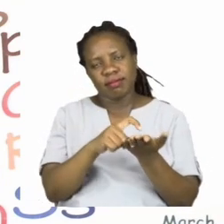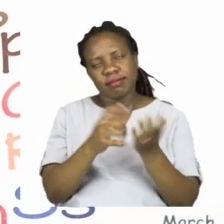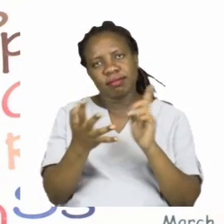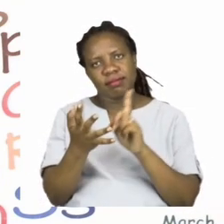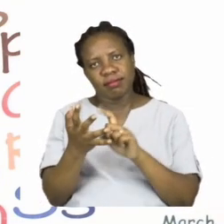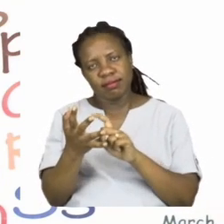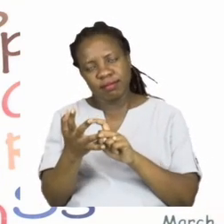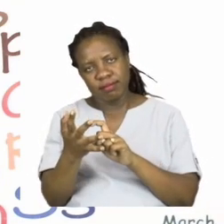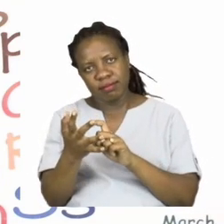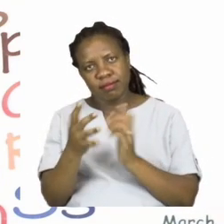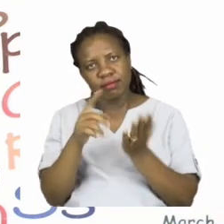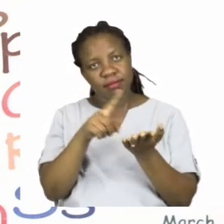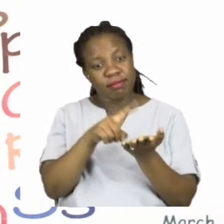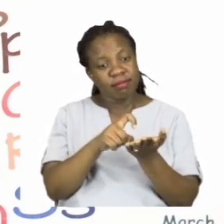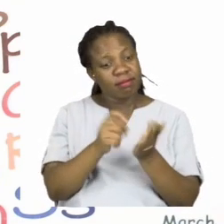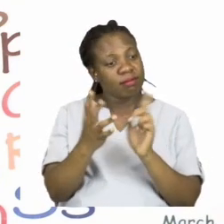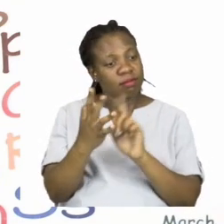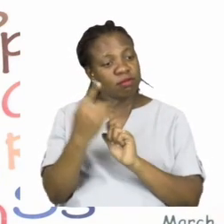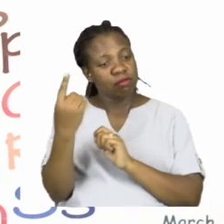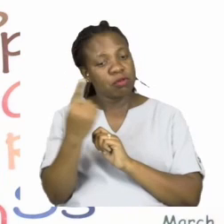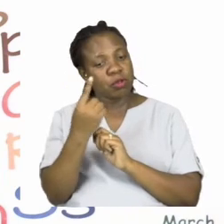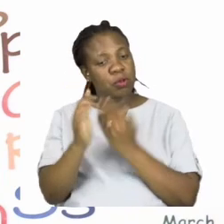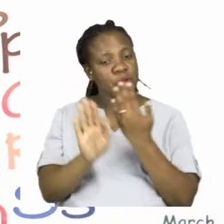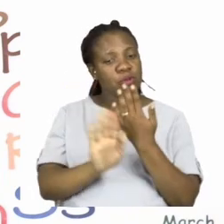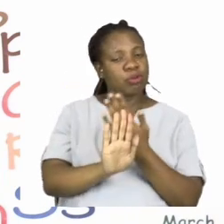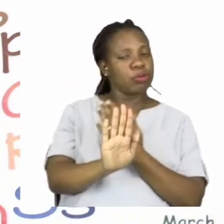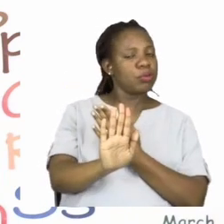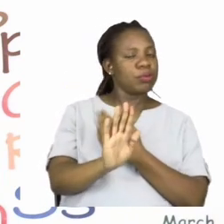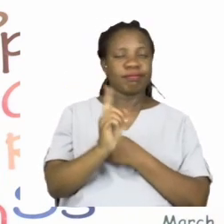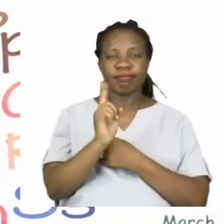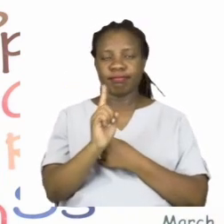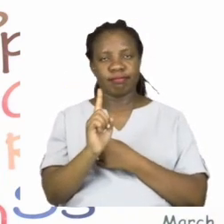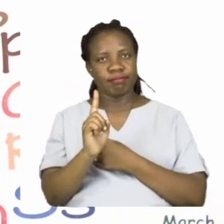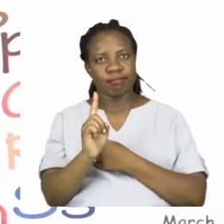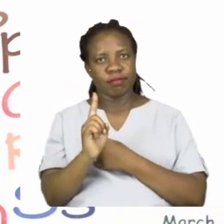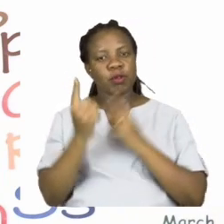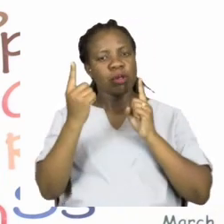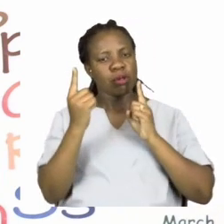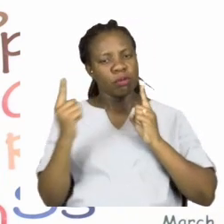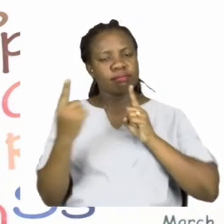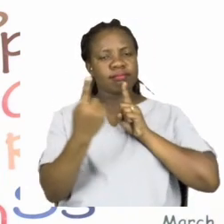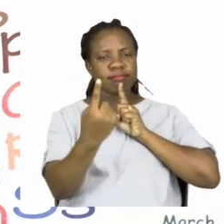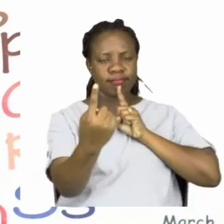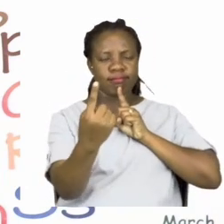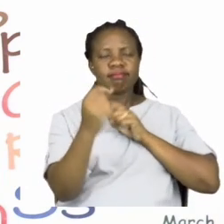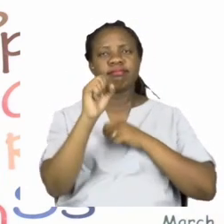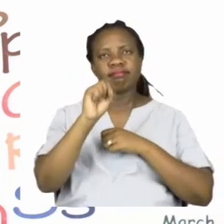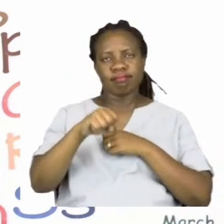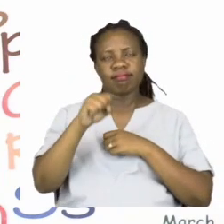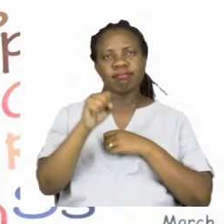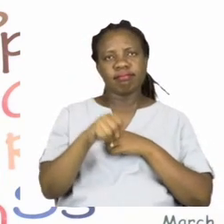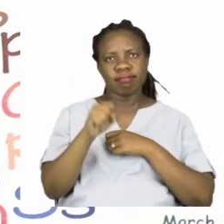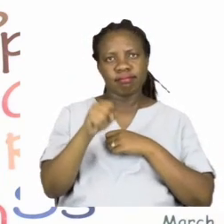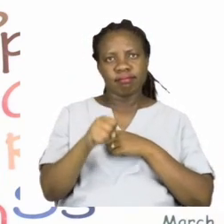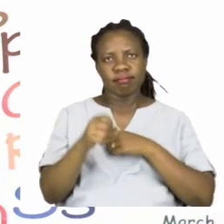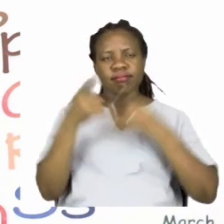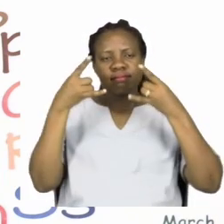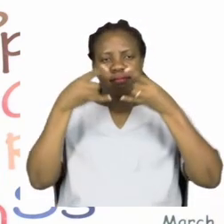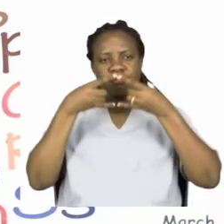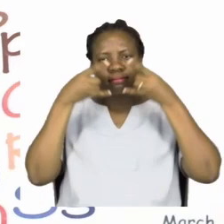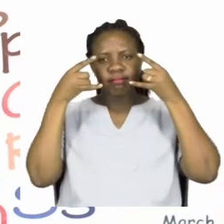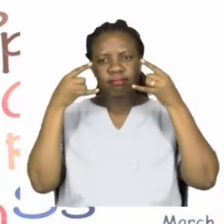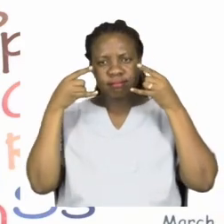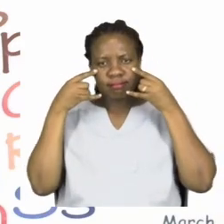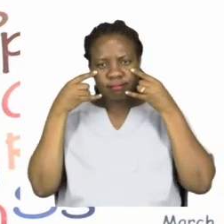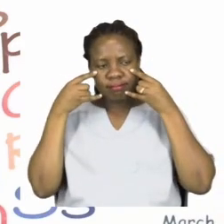Remember, sanitizing is not the only way that we can stay safe. We can practice good social distancing and also wear our masks when we are